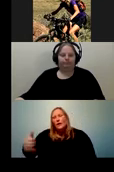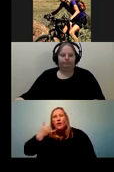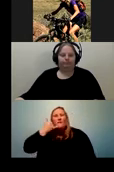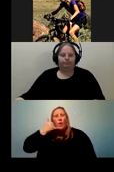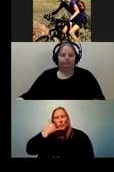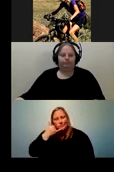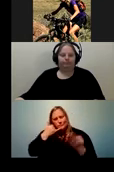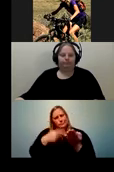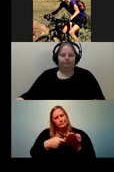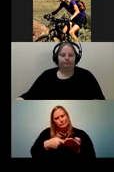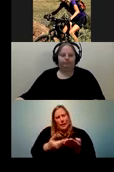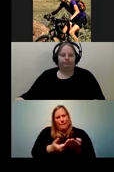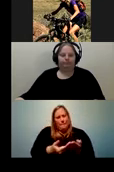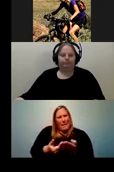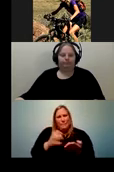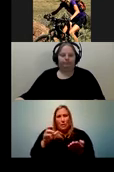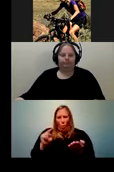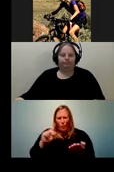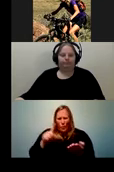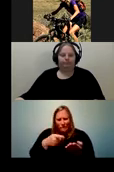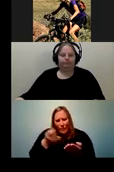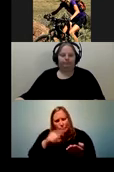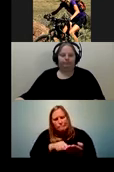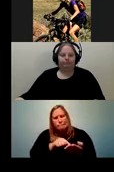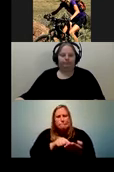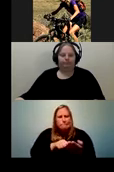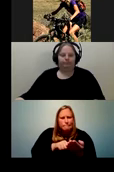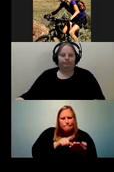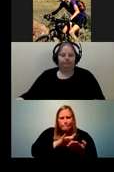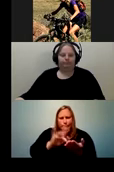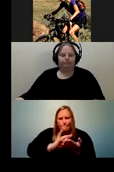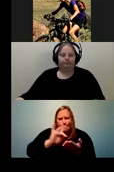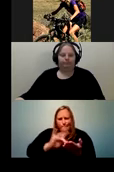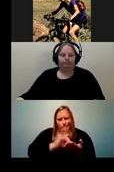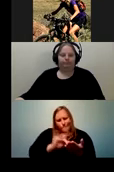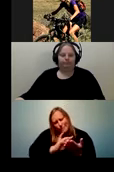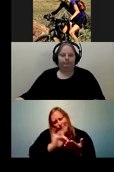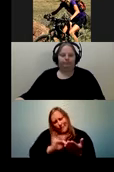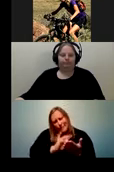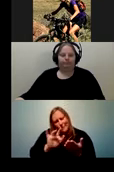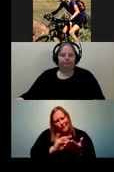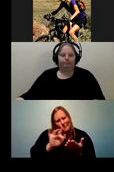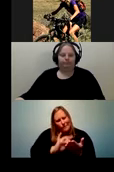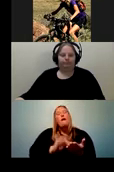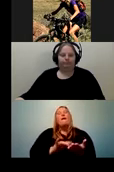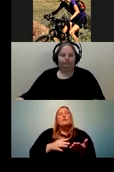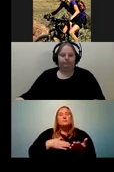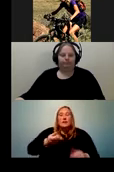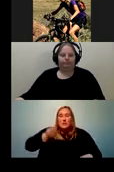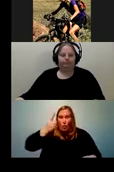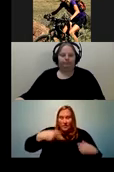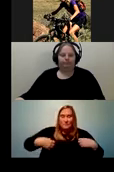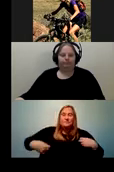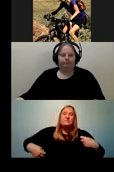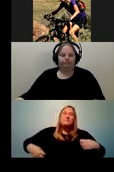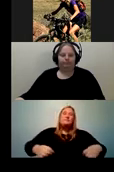corn, you know, looking for the answers. And to my surprise, baby corn